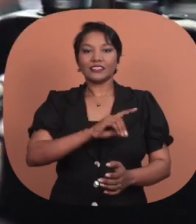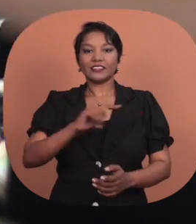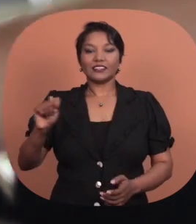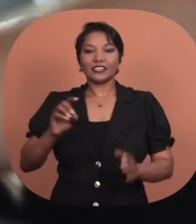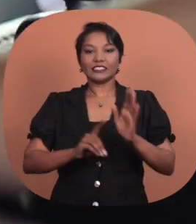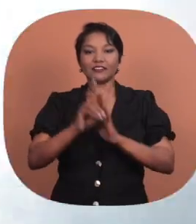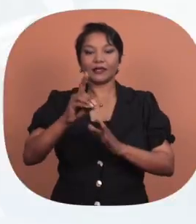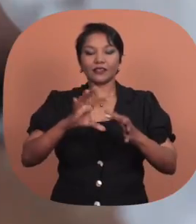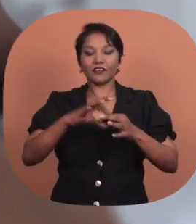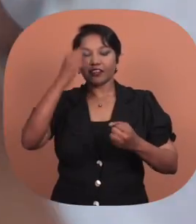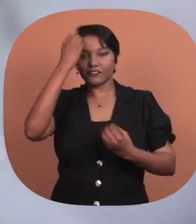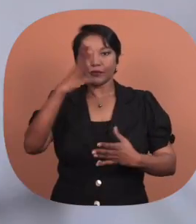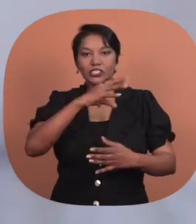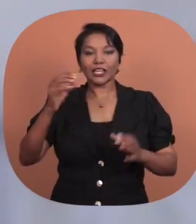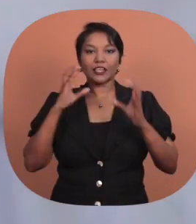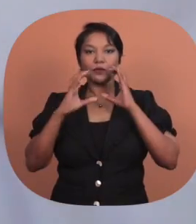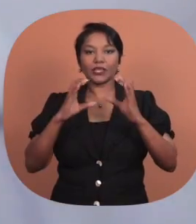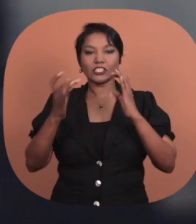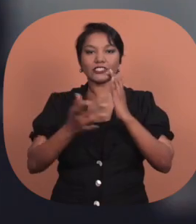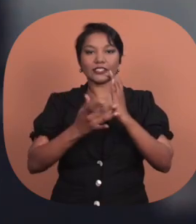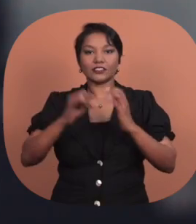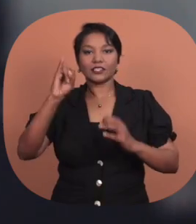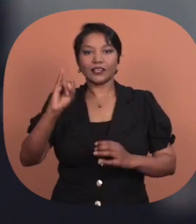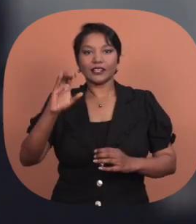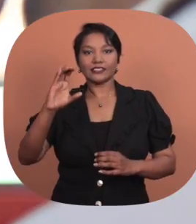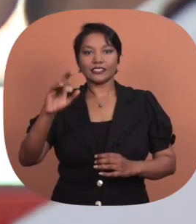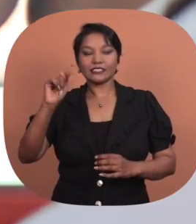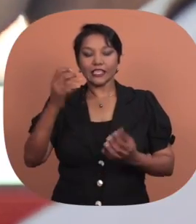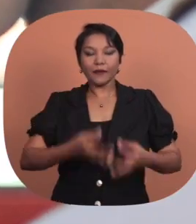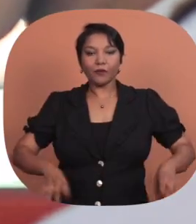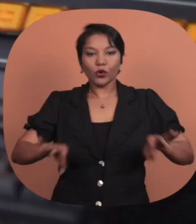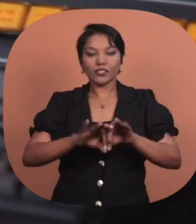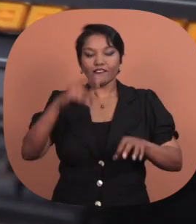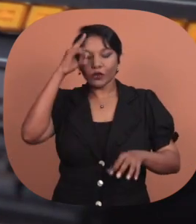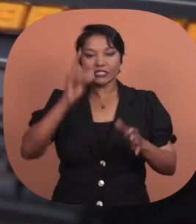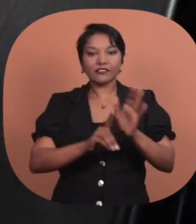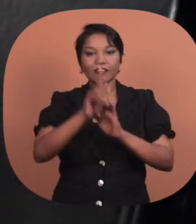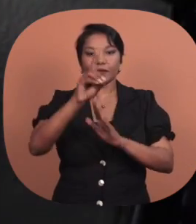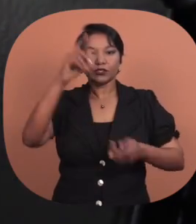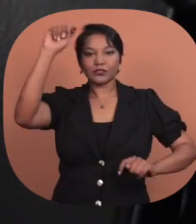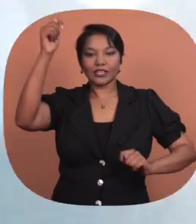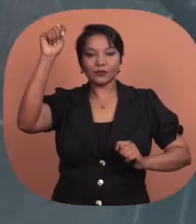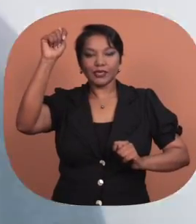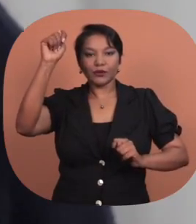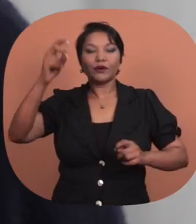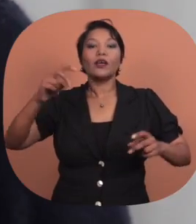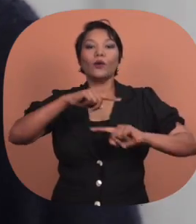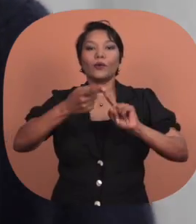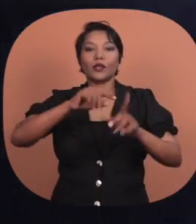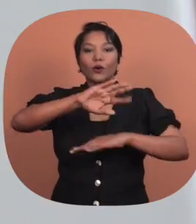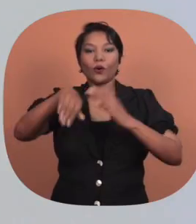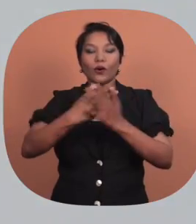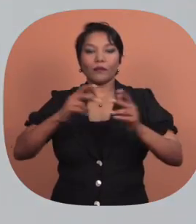The development of information and communications technology, or ICT, is crucial in the process of modernization. Ensuring